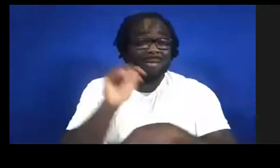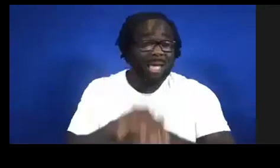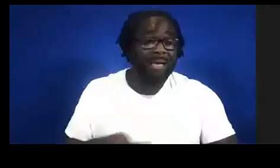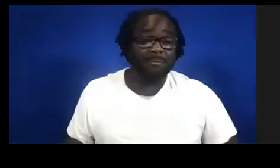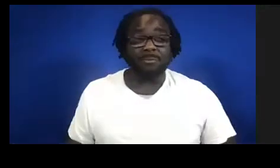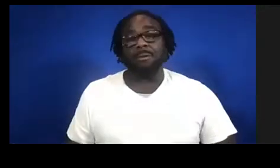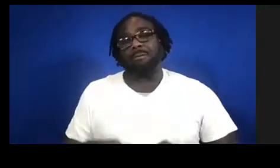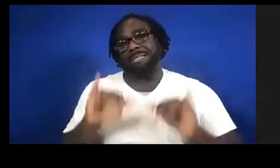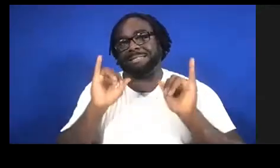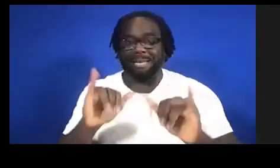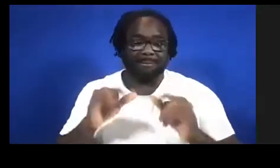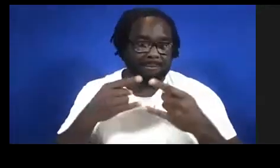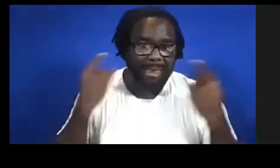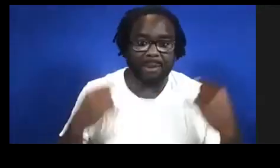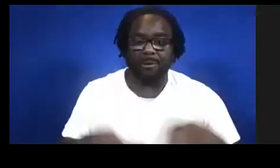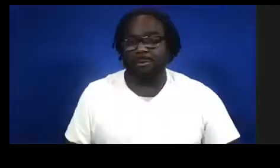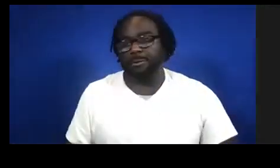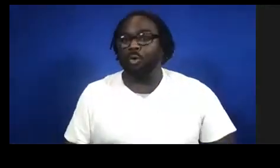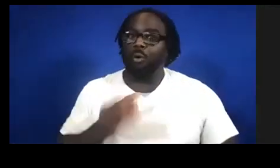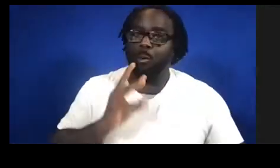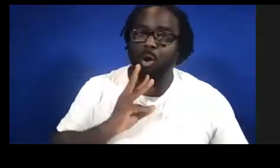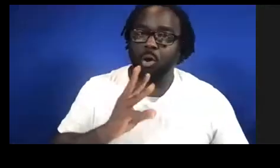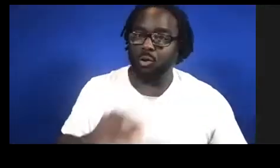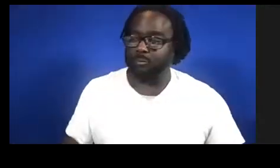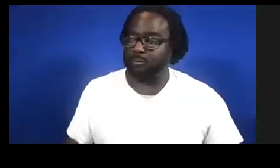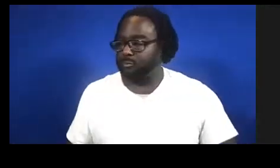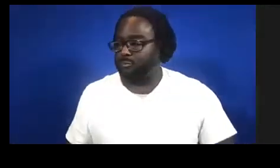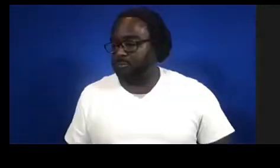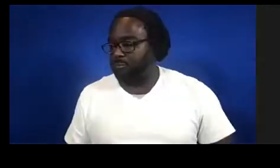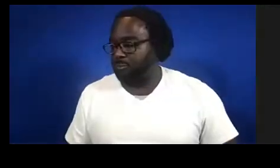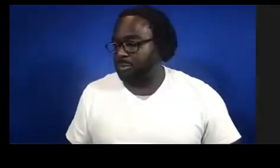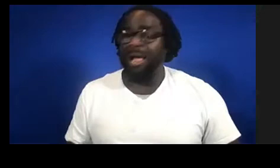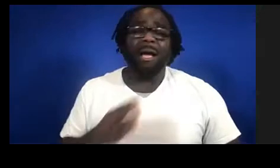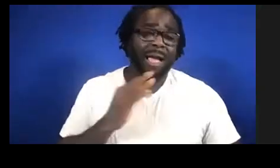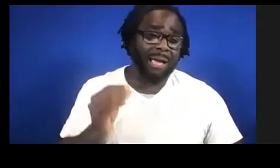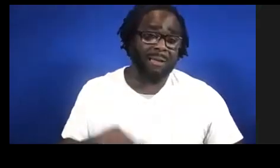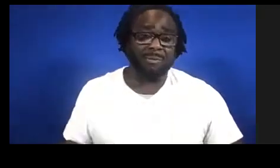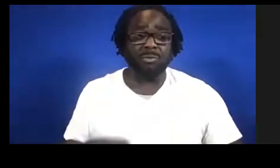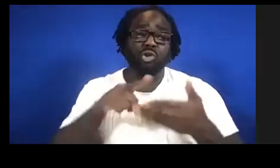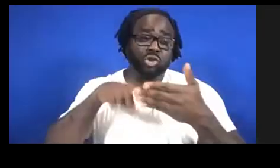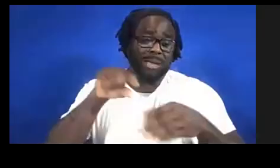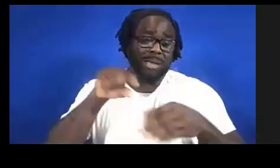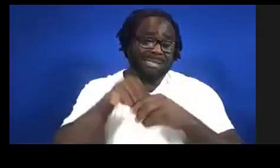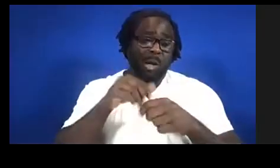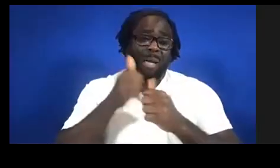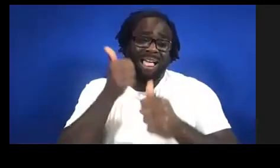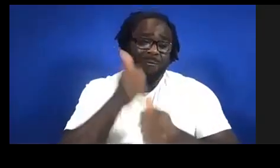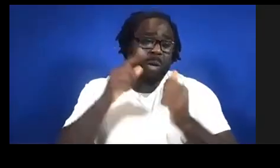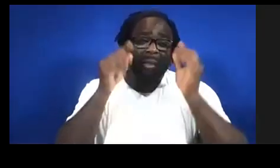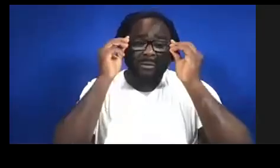y'all. I want you to stay safe. Have an excellent night. Stay masked up. Keep drinking your water.